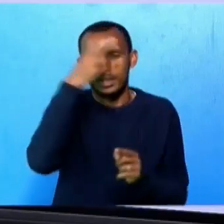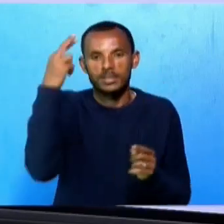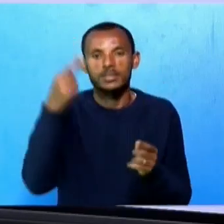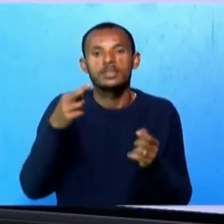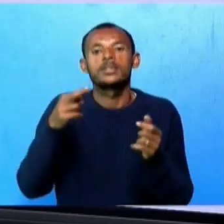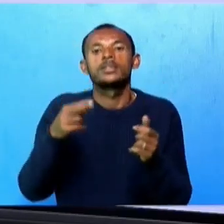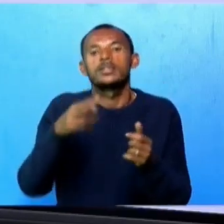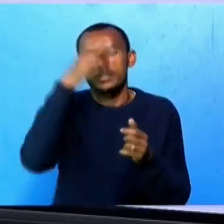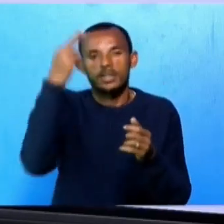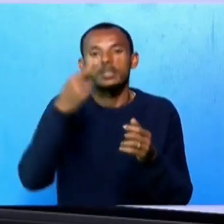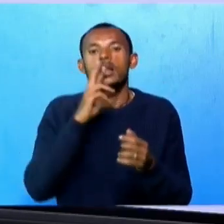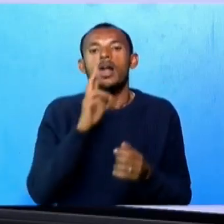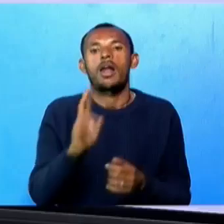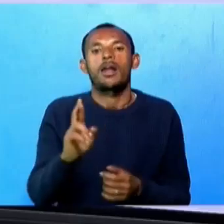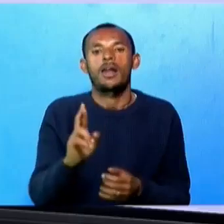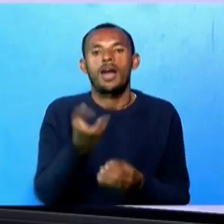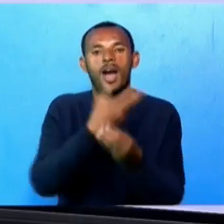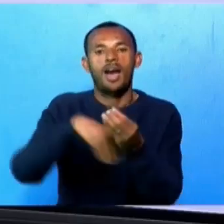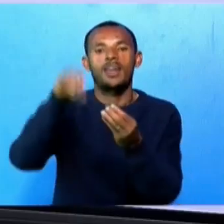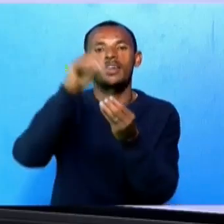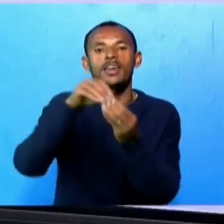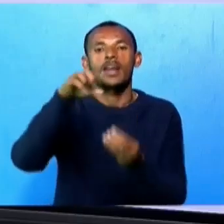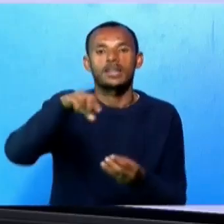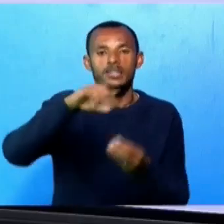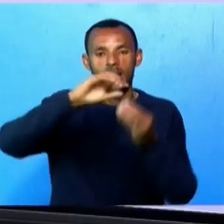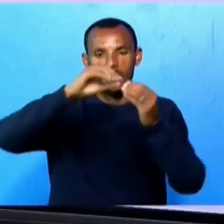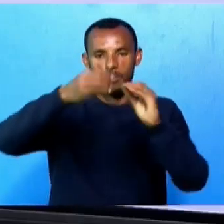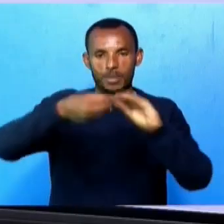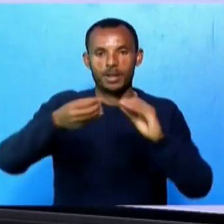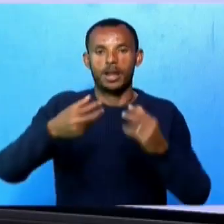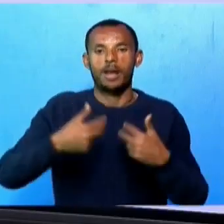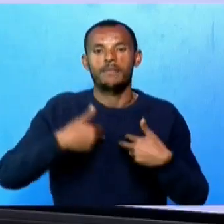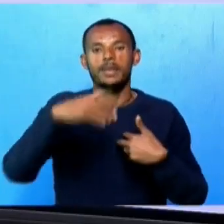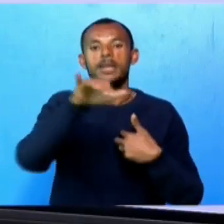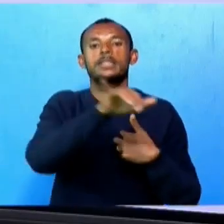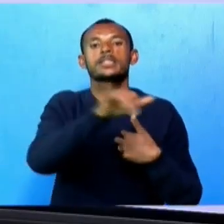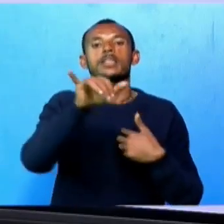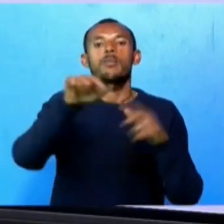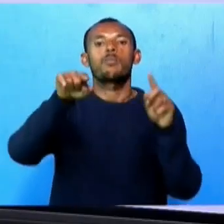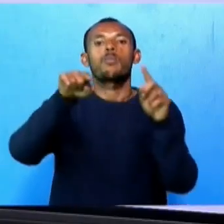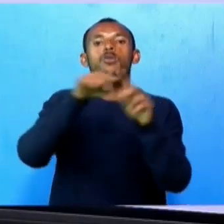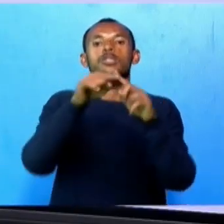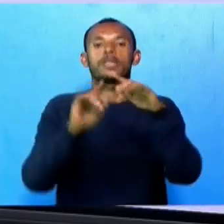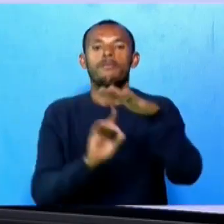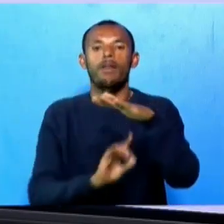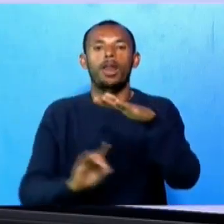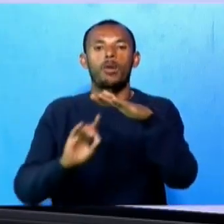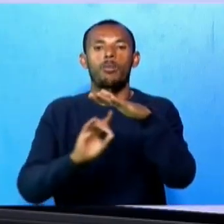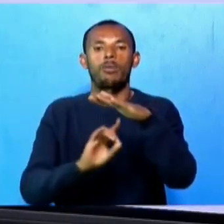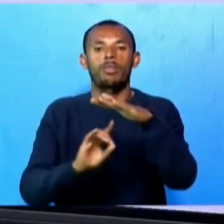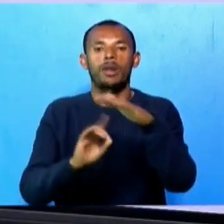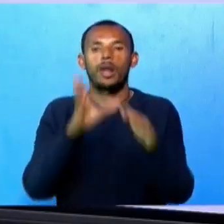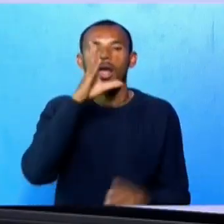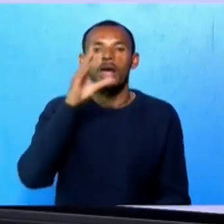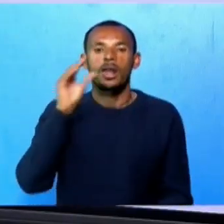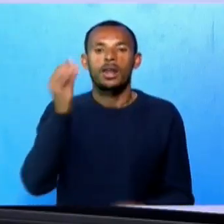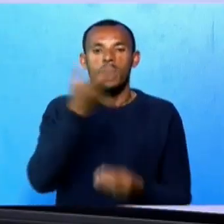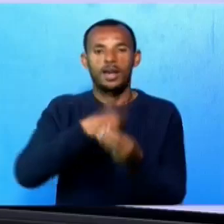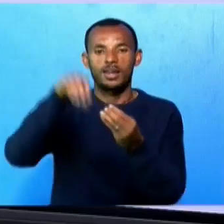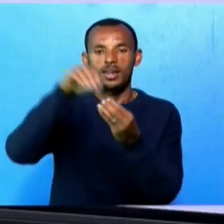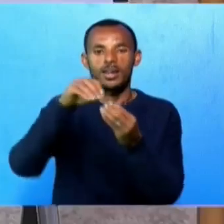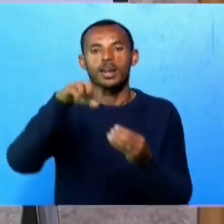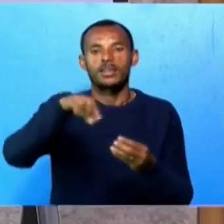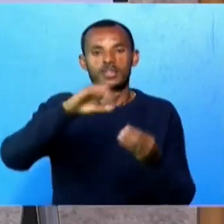cases are adding rational numbers having the same positive denominator and adding